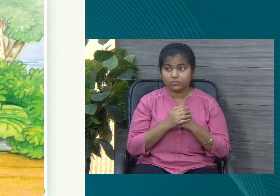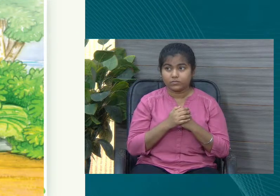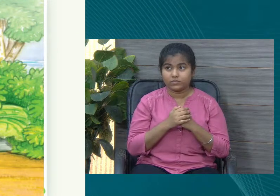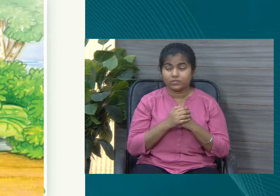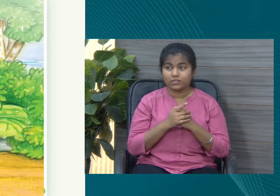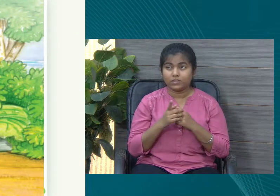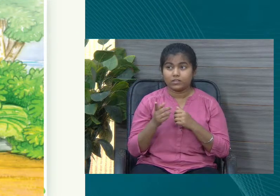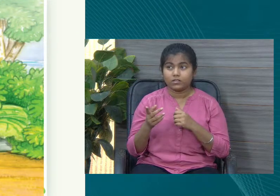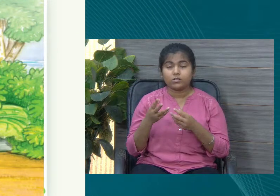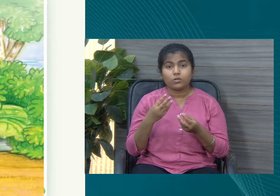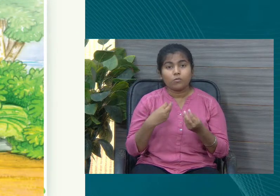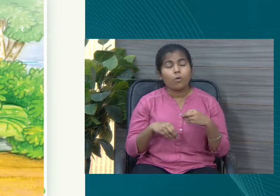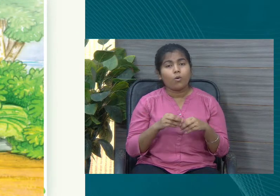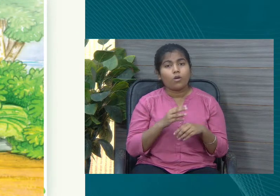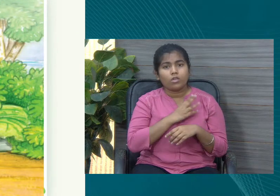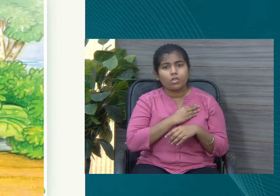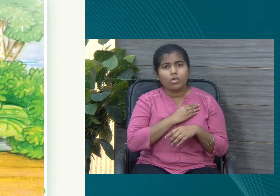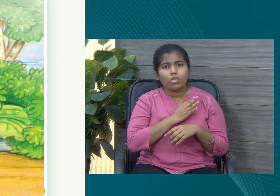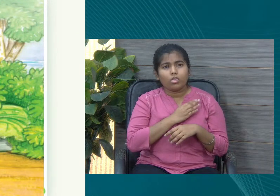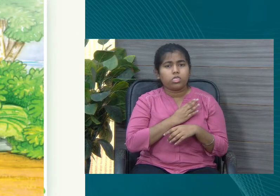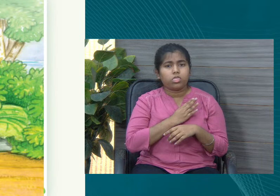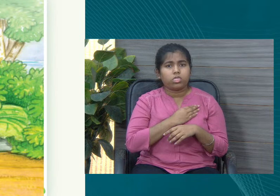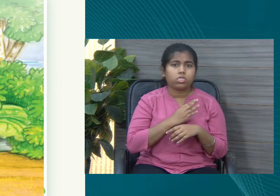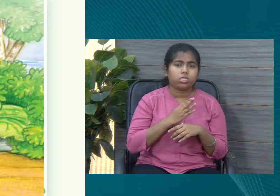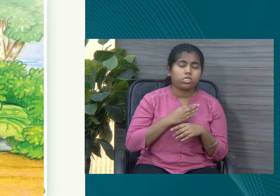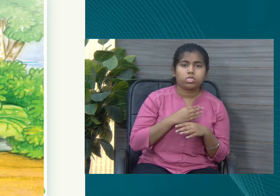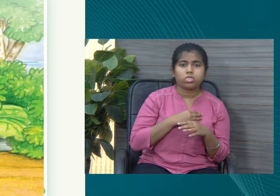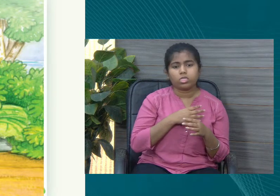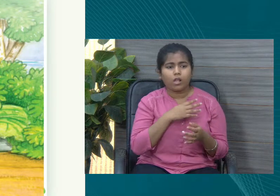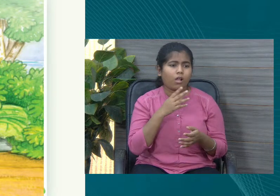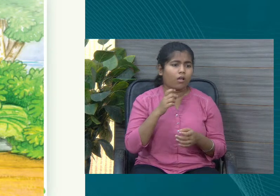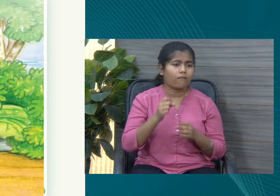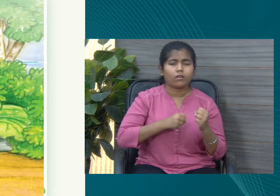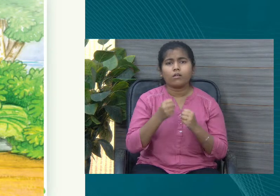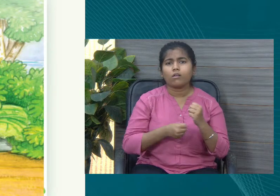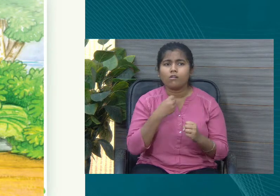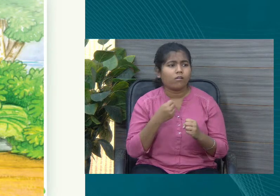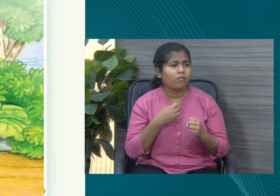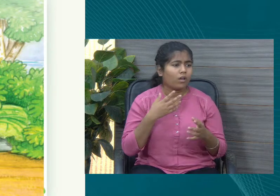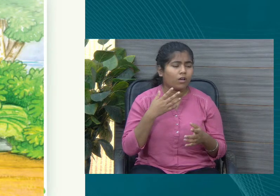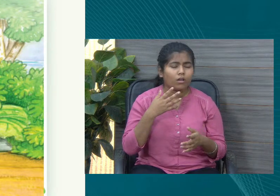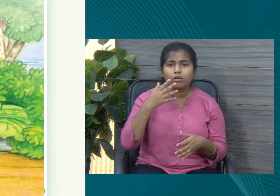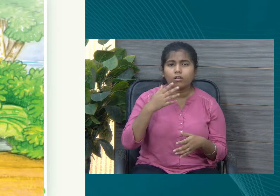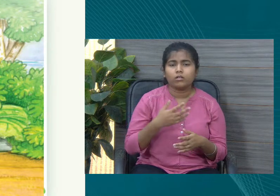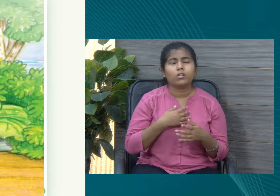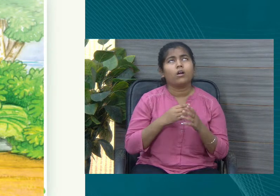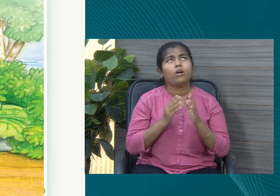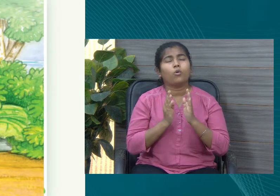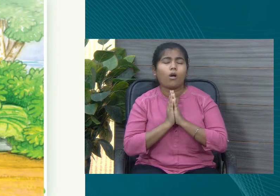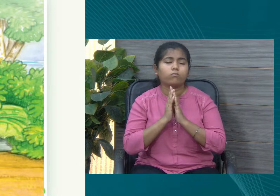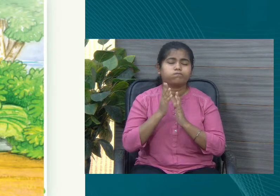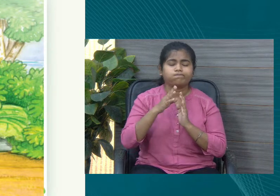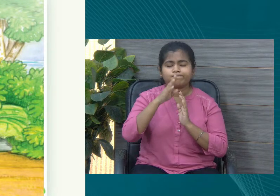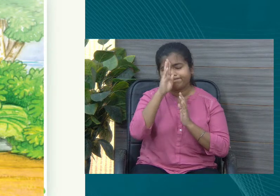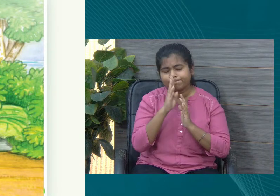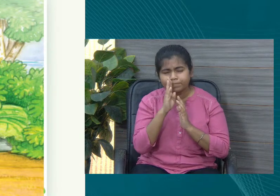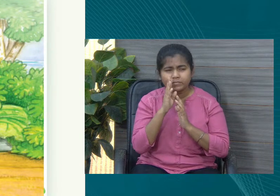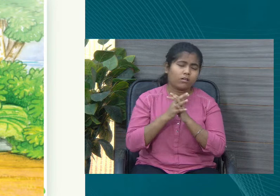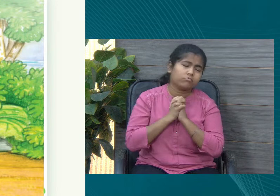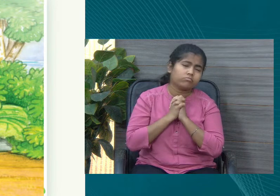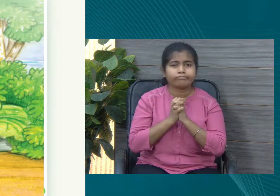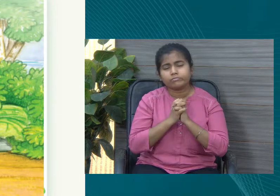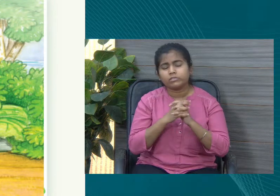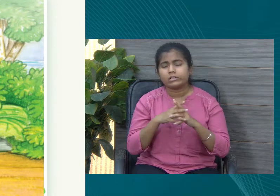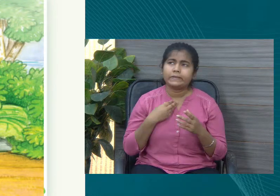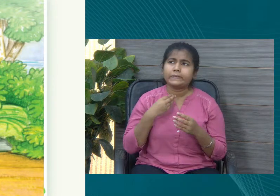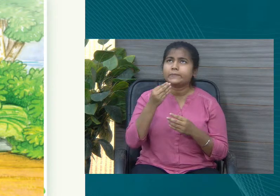being more scared all the time. He ran to his cave, he prayed to God, oh God, please